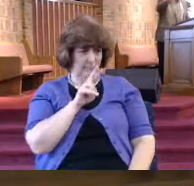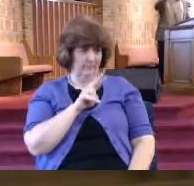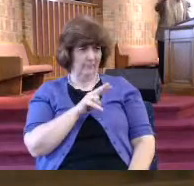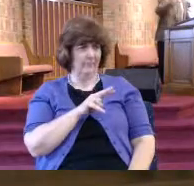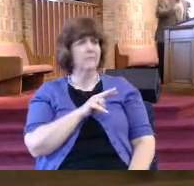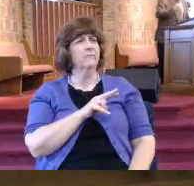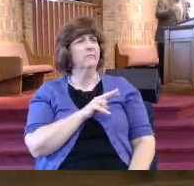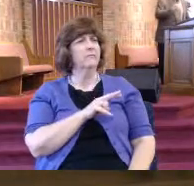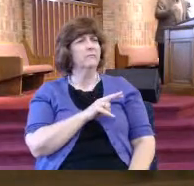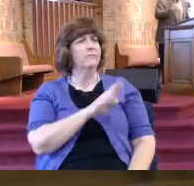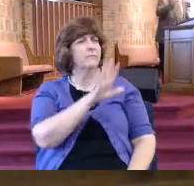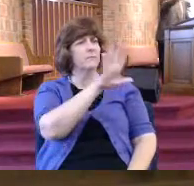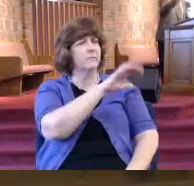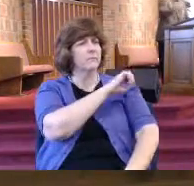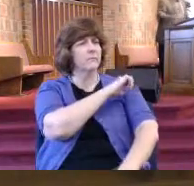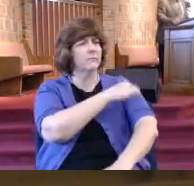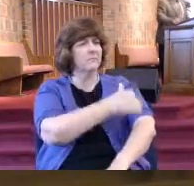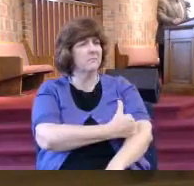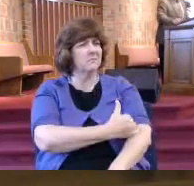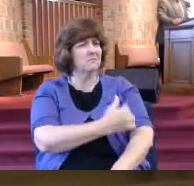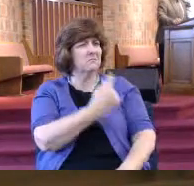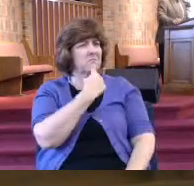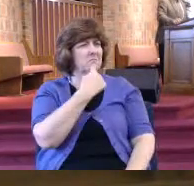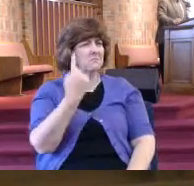have the authority to do that?